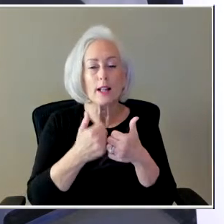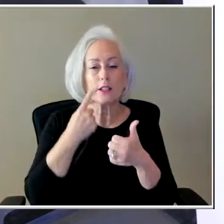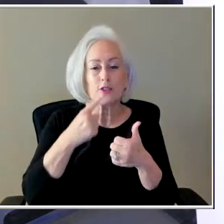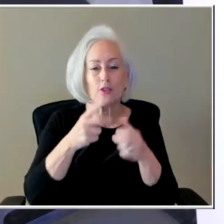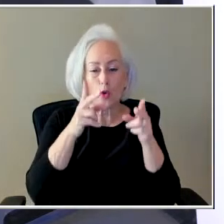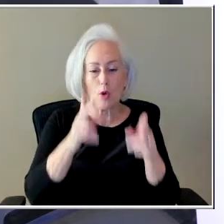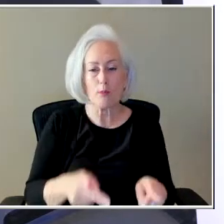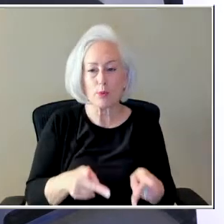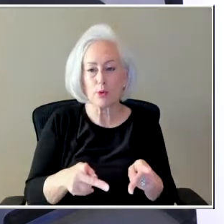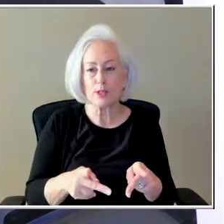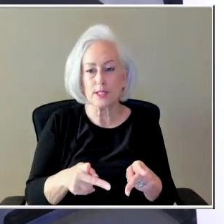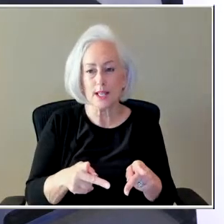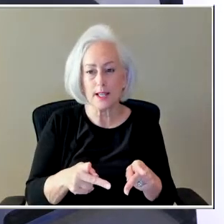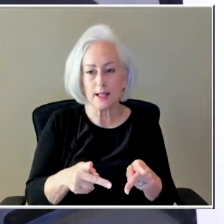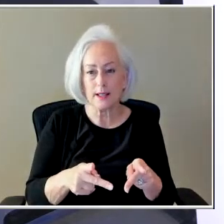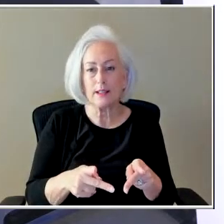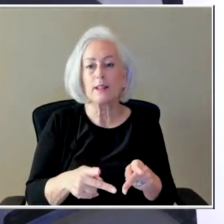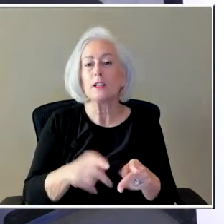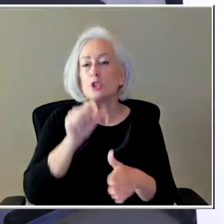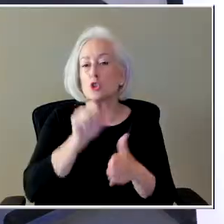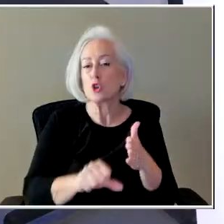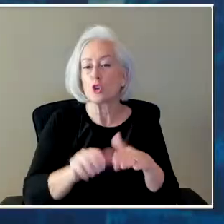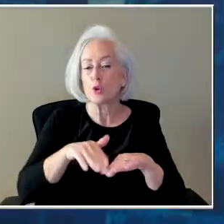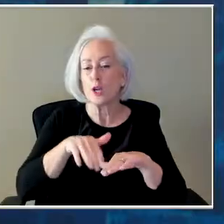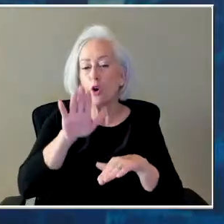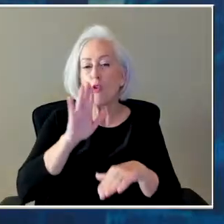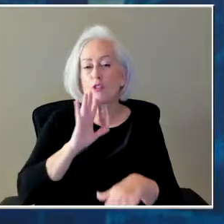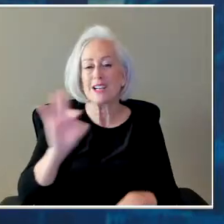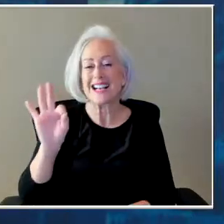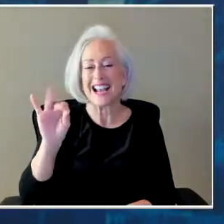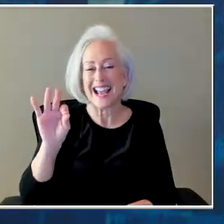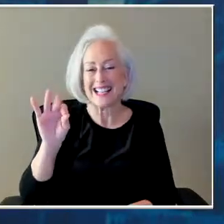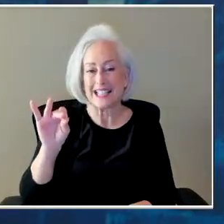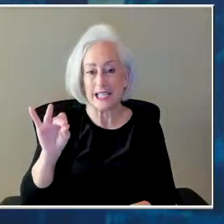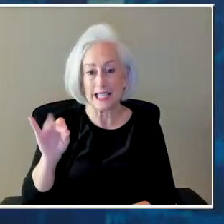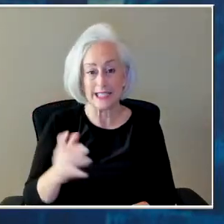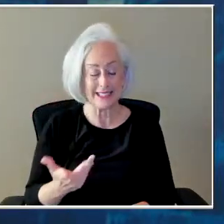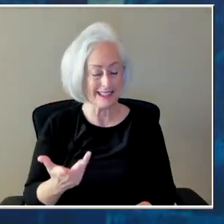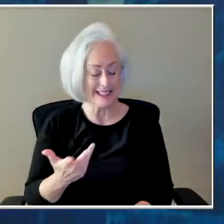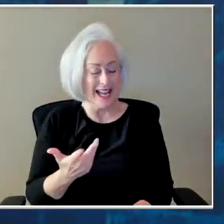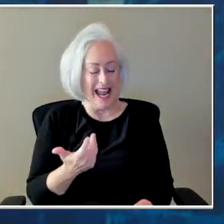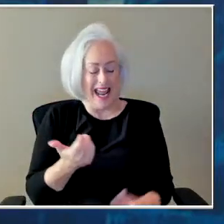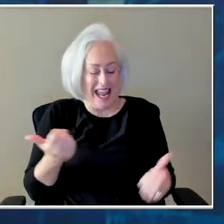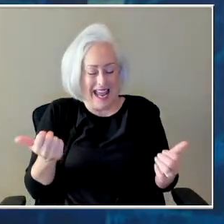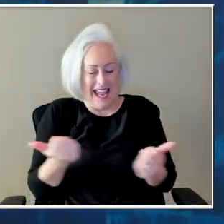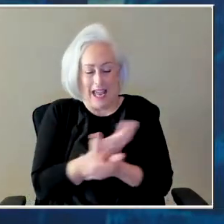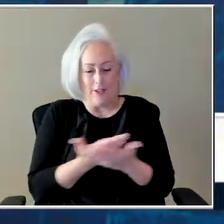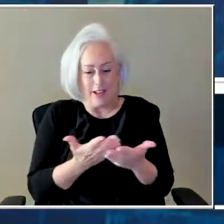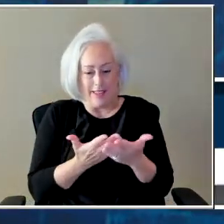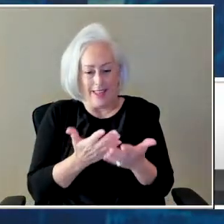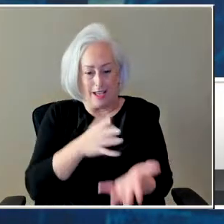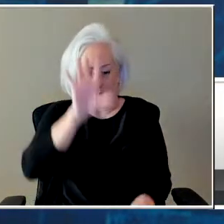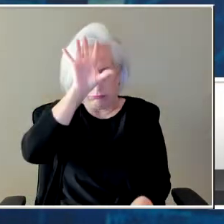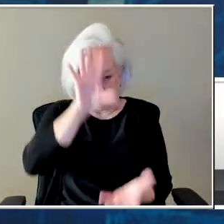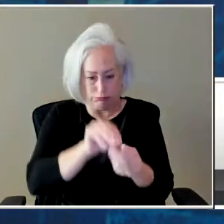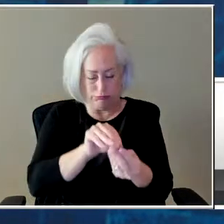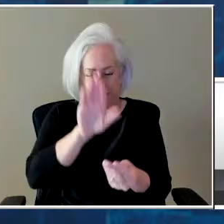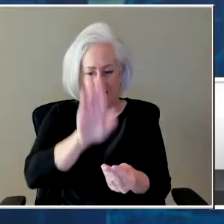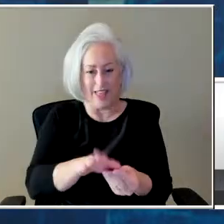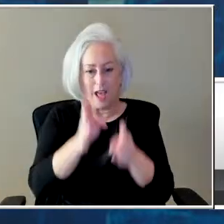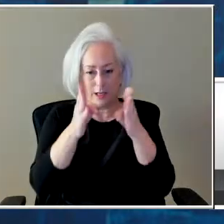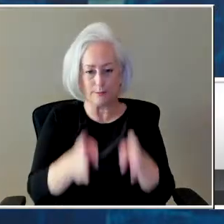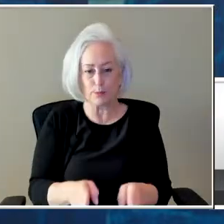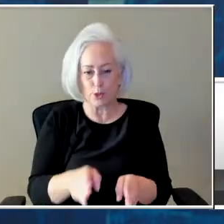age of 90? Well, you obviously have to take everything about the patient into consideration, and age is always one of those